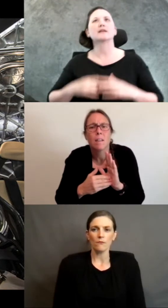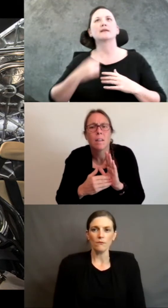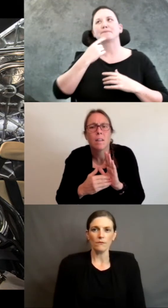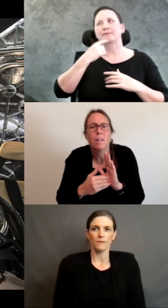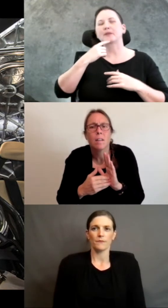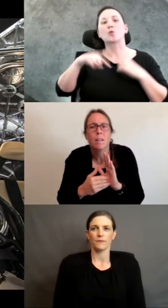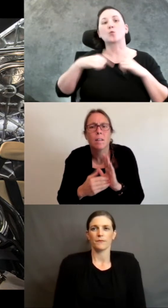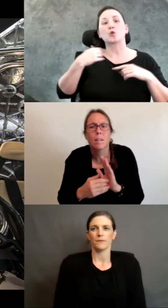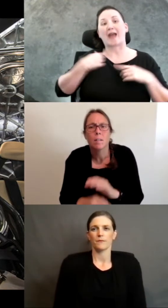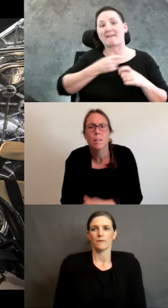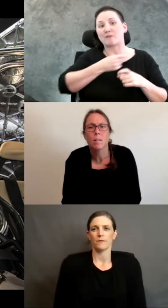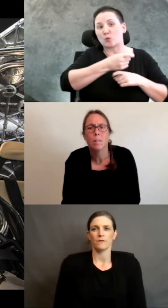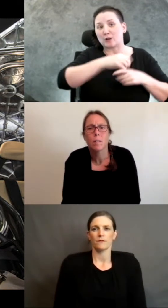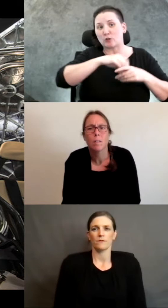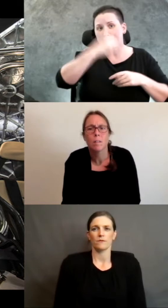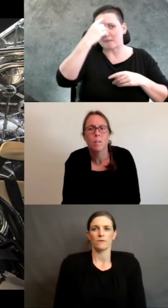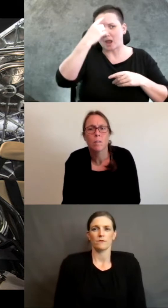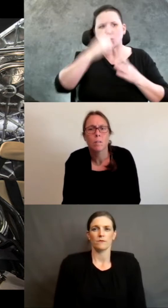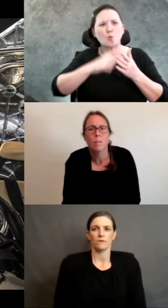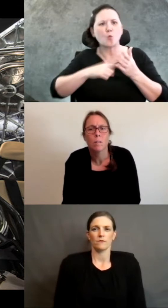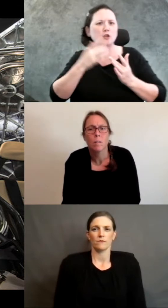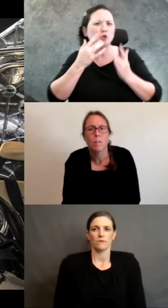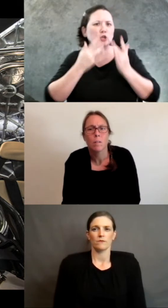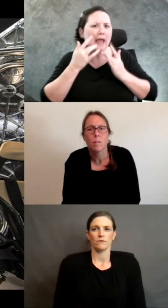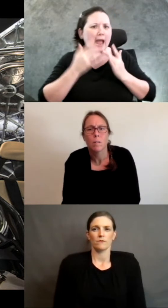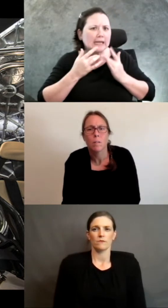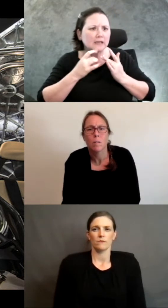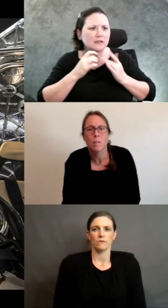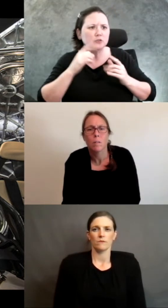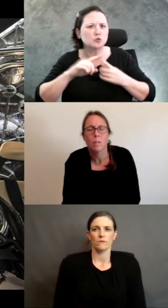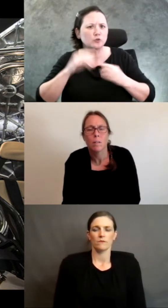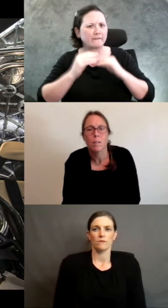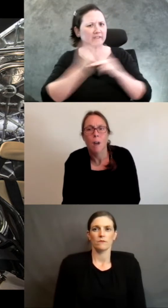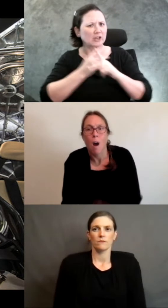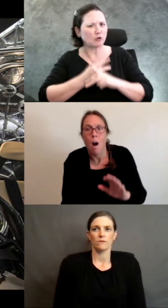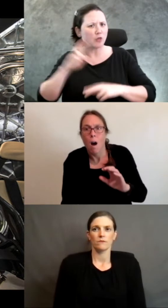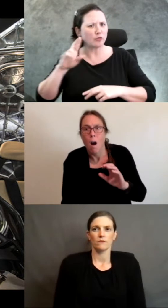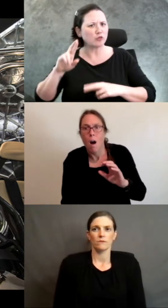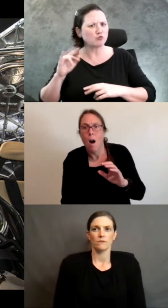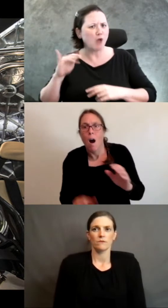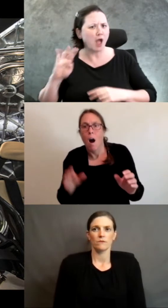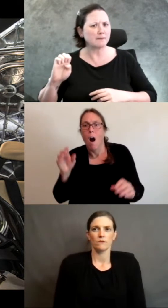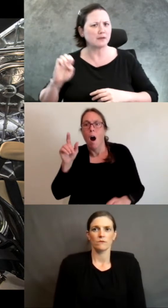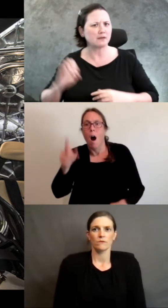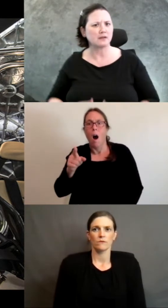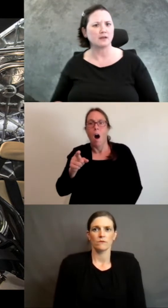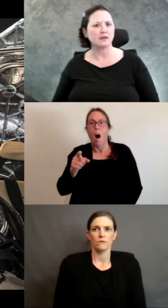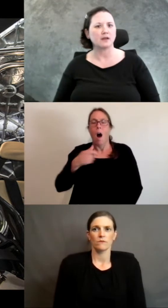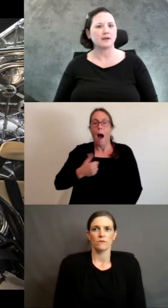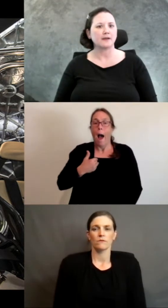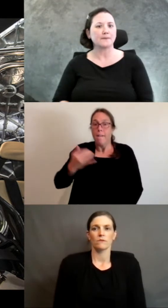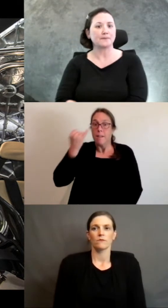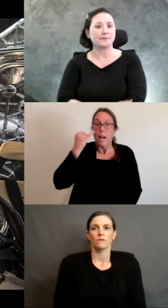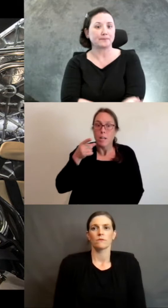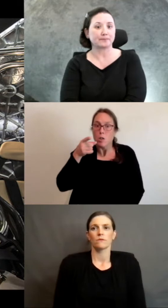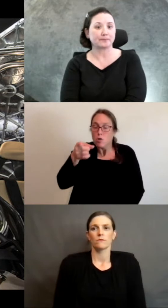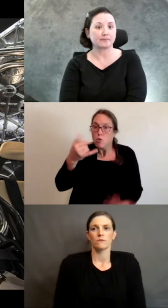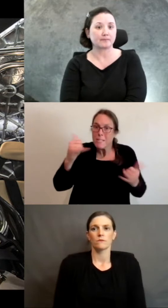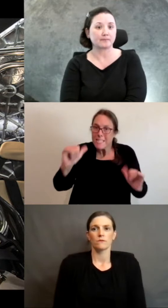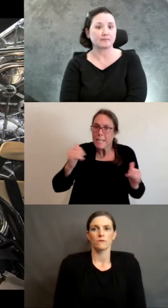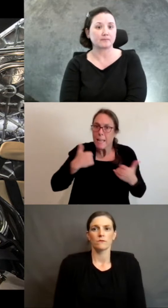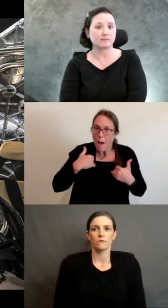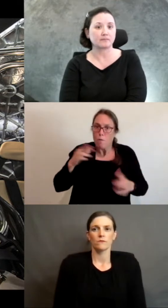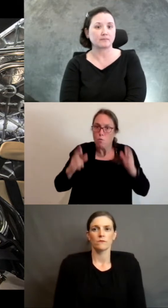is the one thing you're lacking to figure the rhyme? Oh, I have an idea. Bill, do you still have the robot's emotion